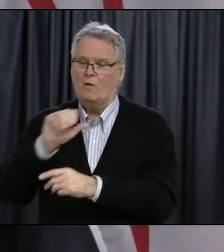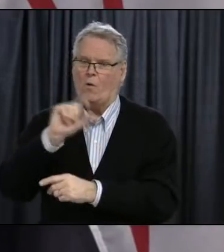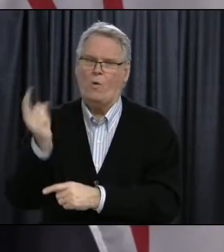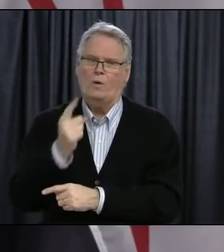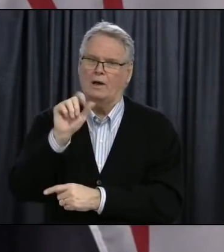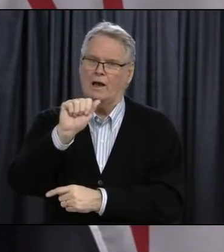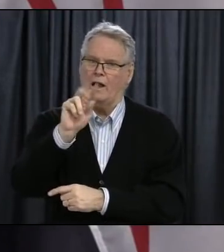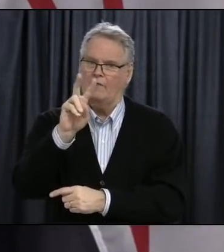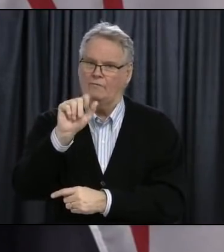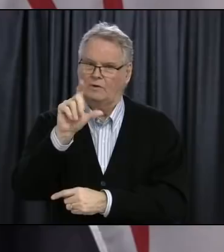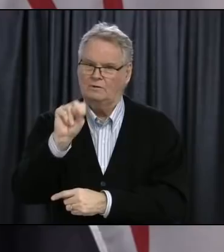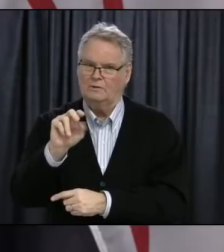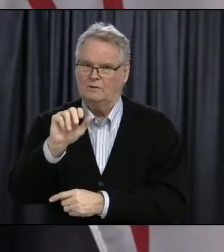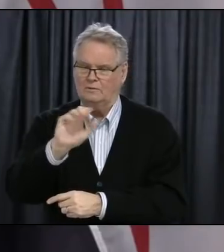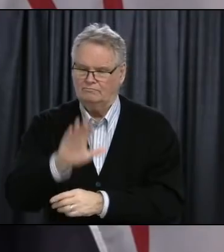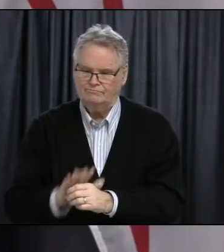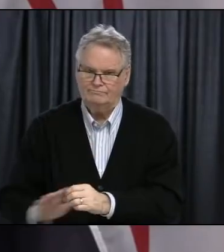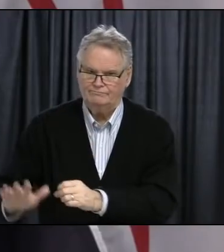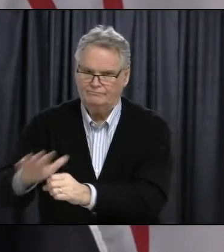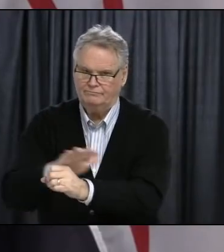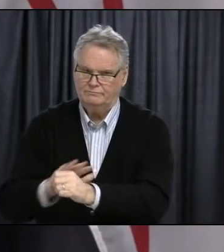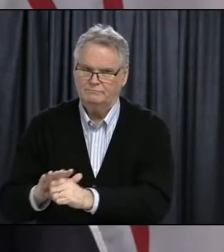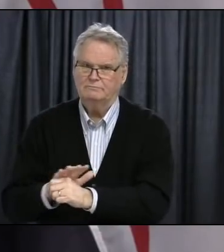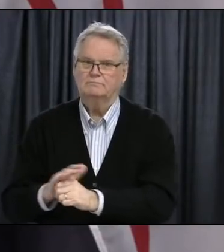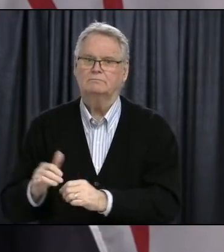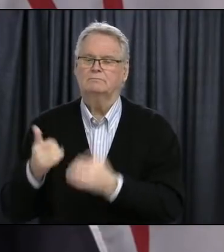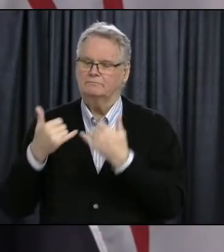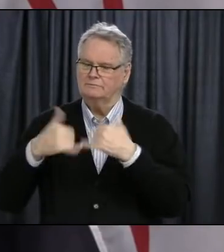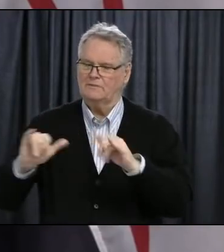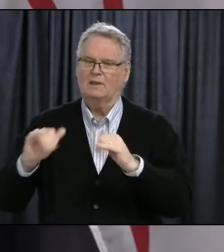being as COVID continues to circulate in the region.